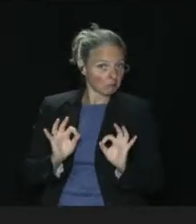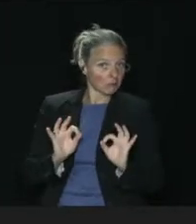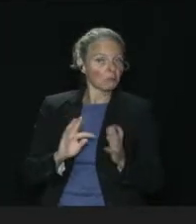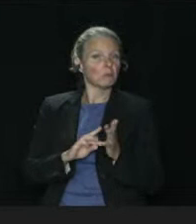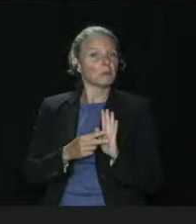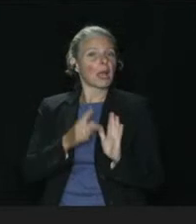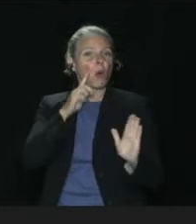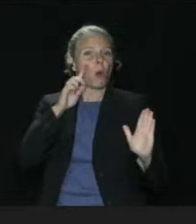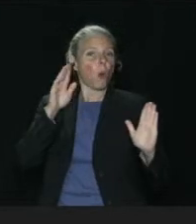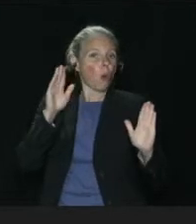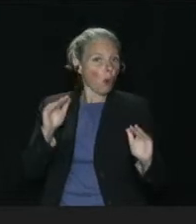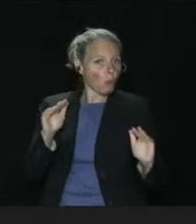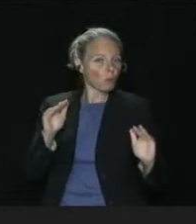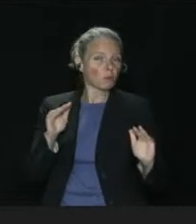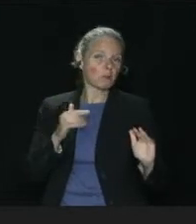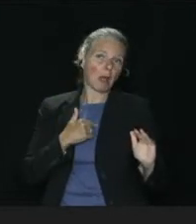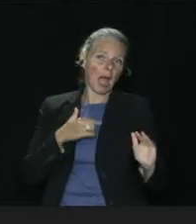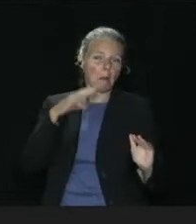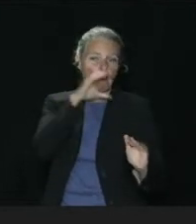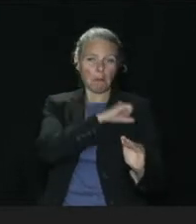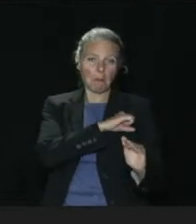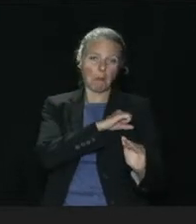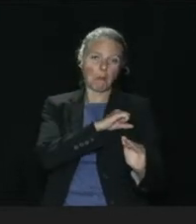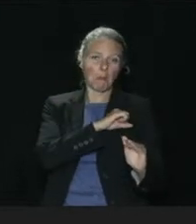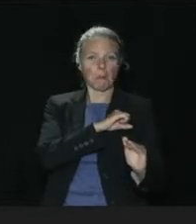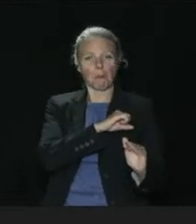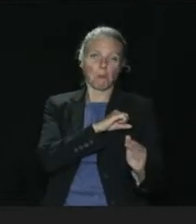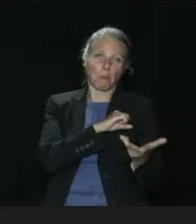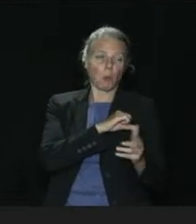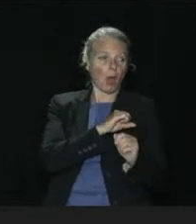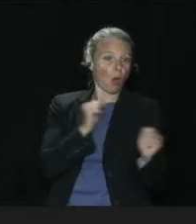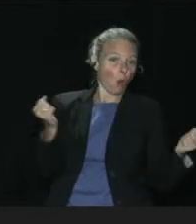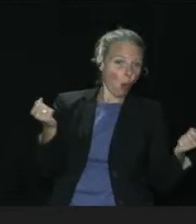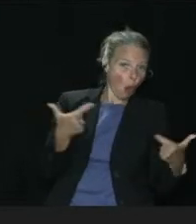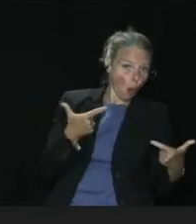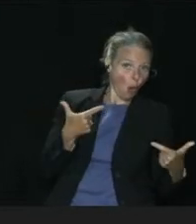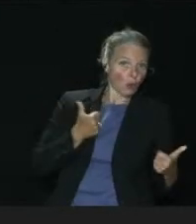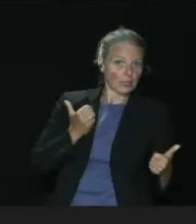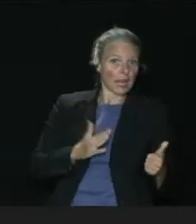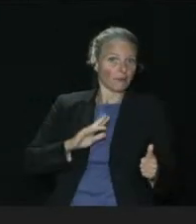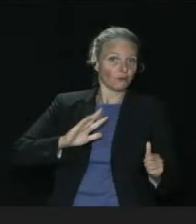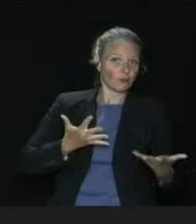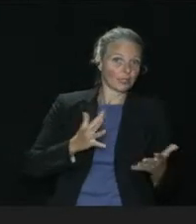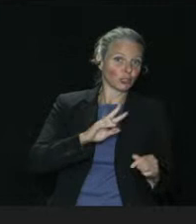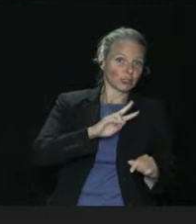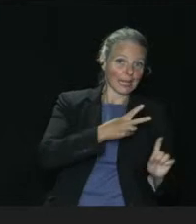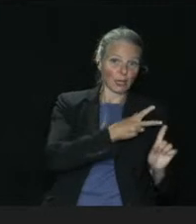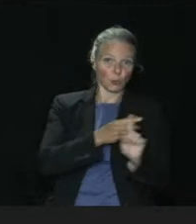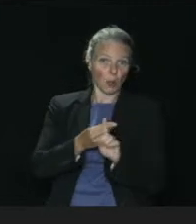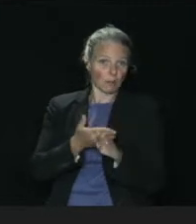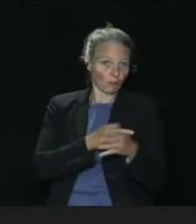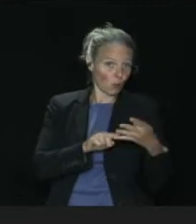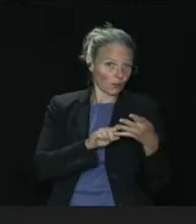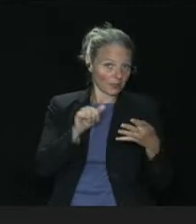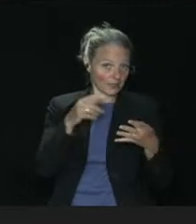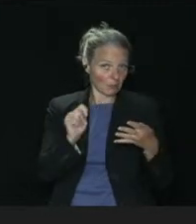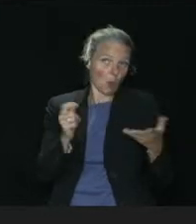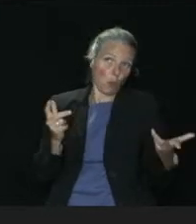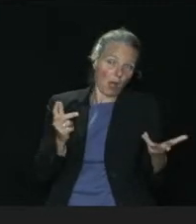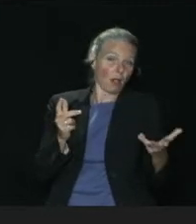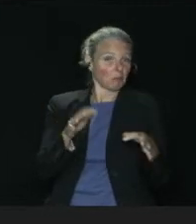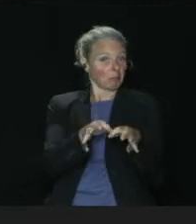hopefully, I would say that instead of saying okay, all Canadians might be fully vaccinated by the end of September, hey, if everything goes well,